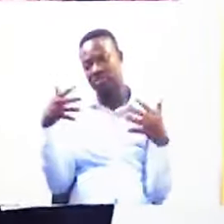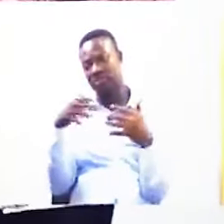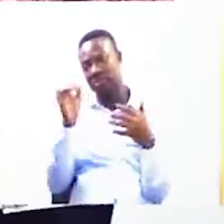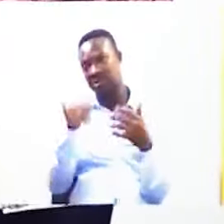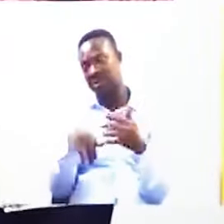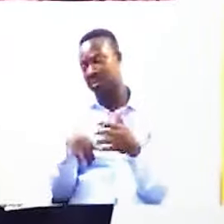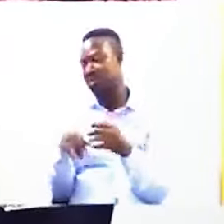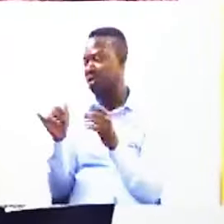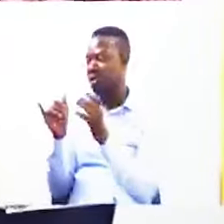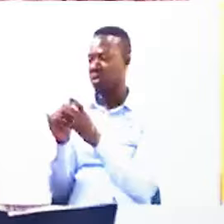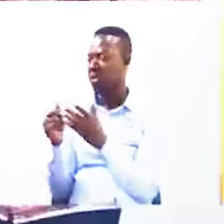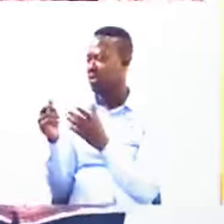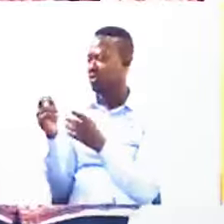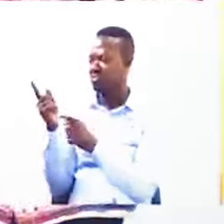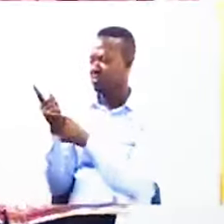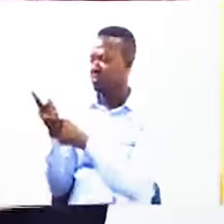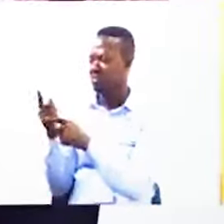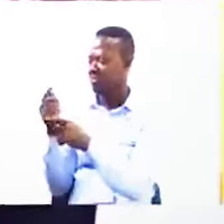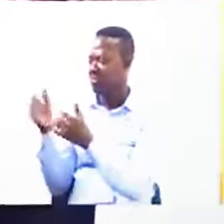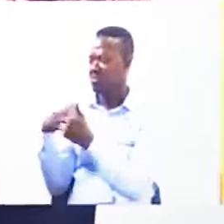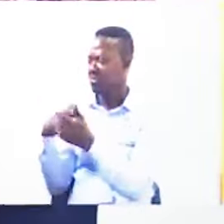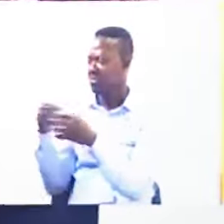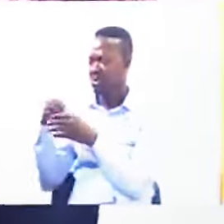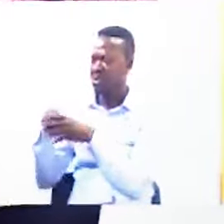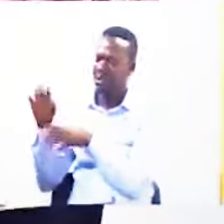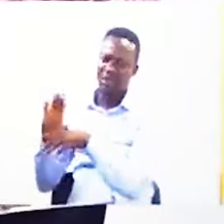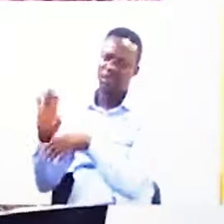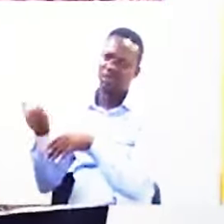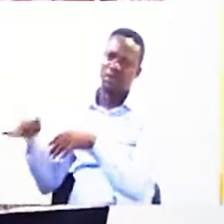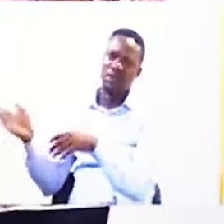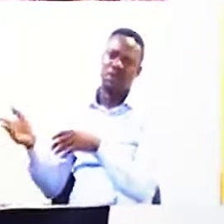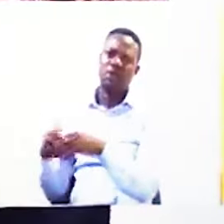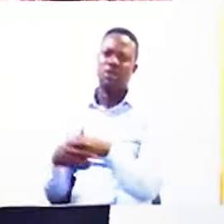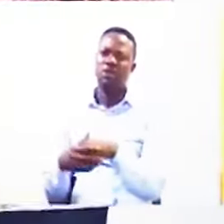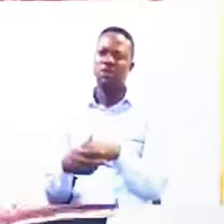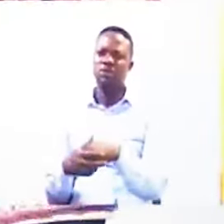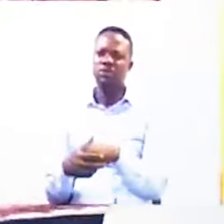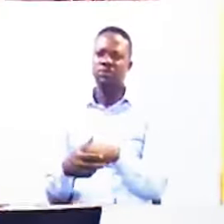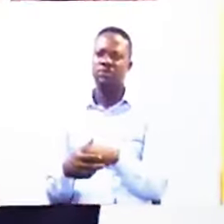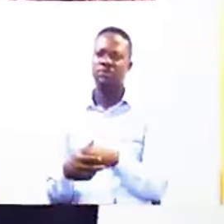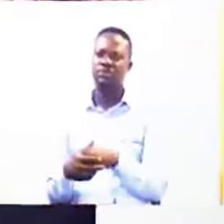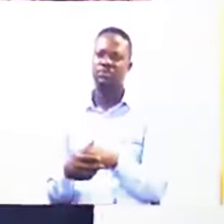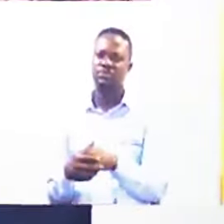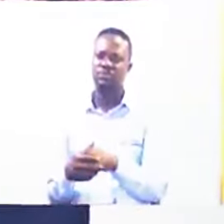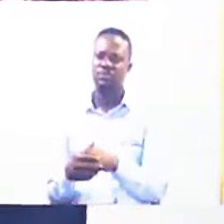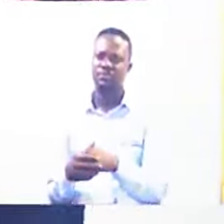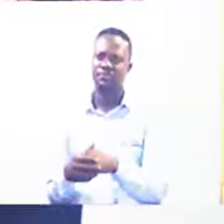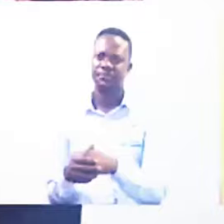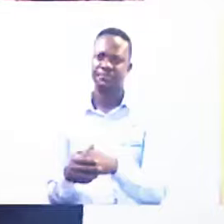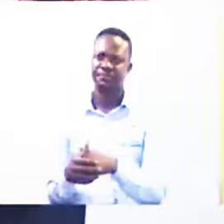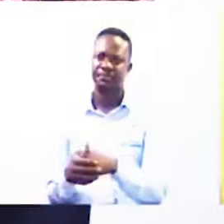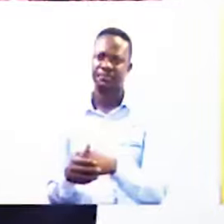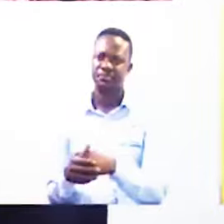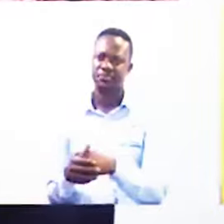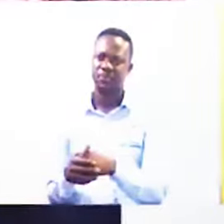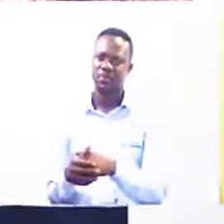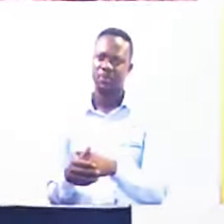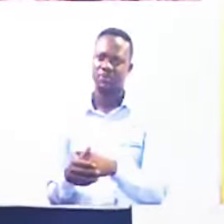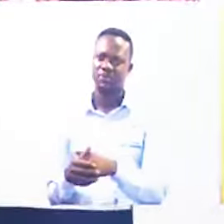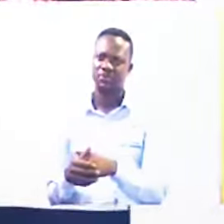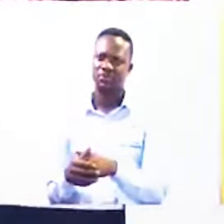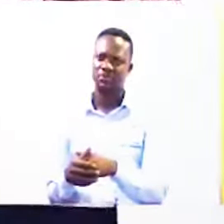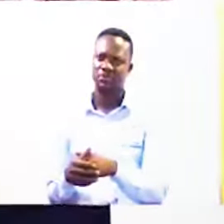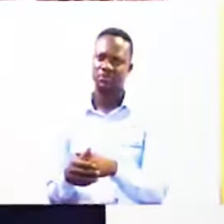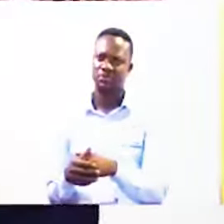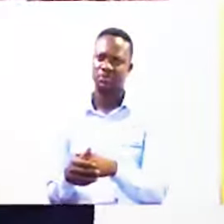fori amamu emufo se ne be ya obetumi abeka jidie no no won cheda nye nipa wo mu odu bebre sa. Now normally these are the